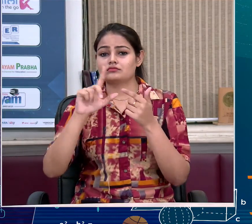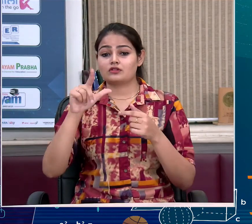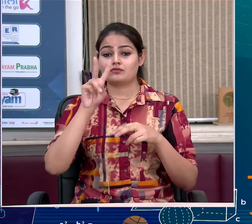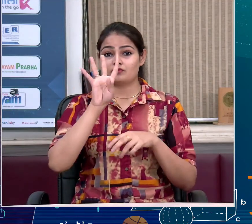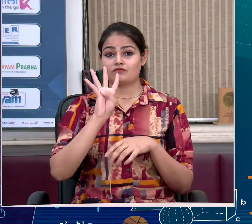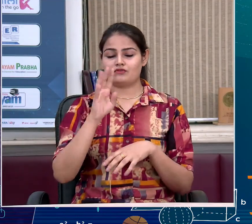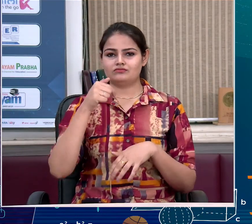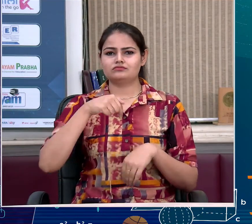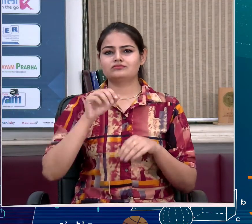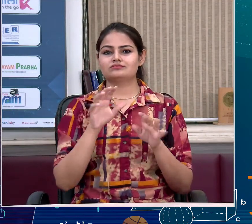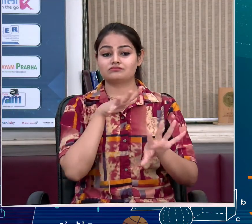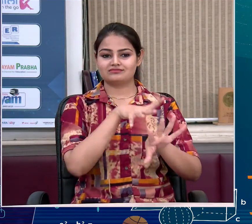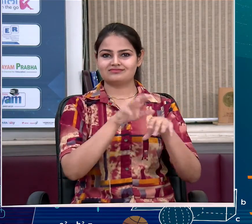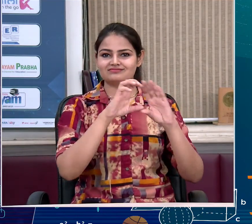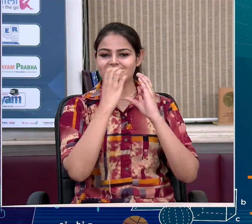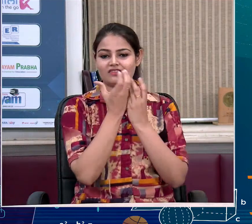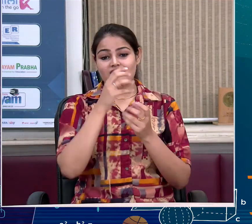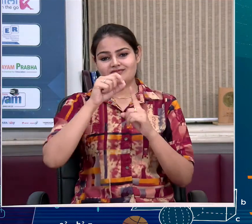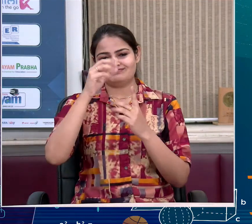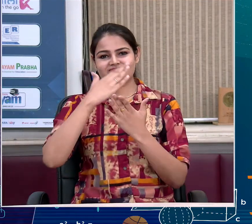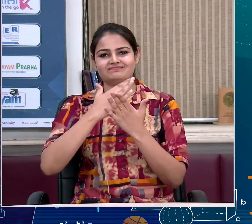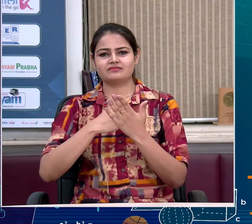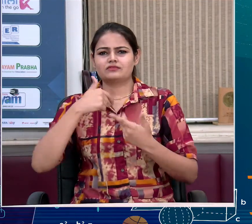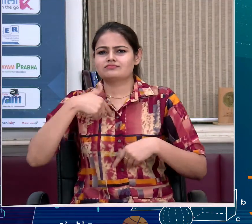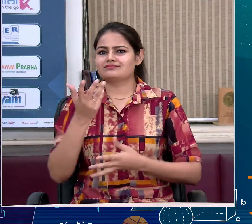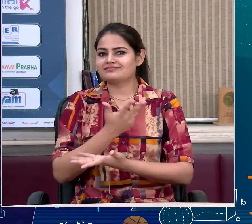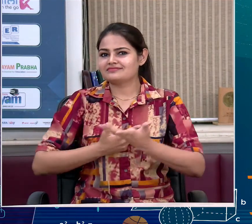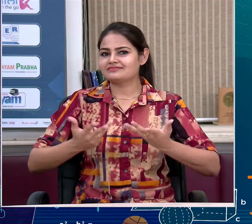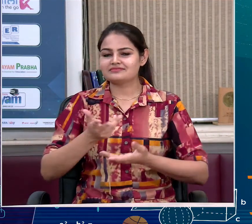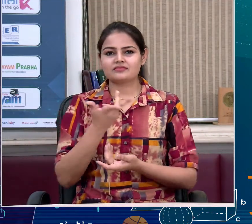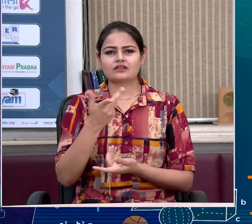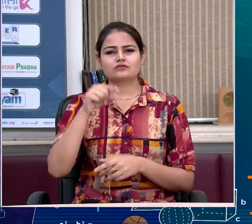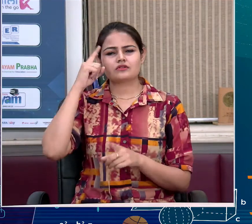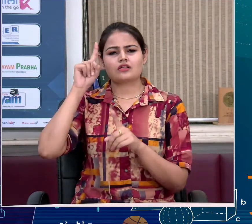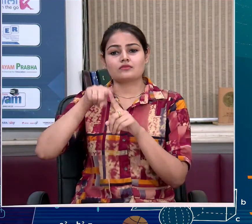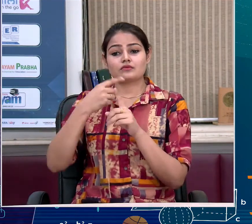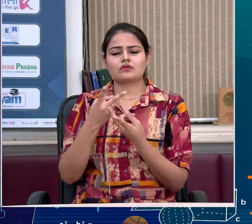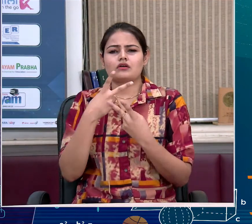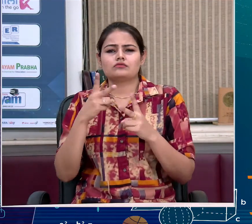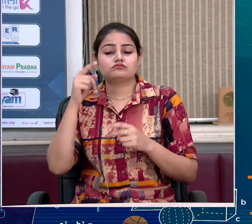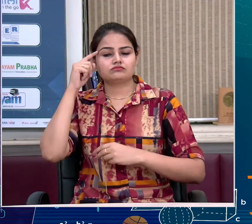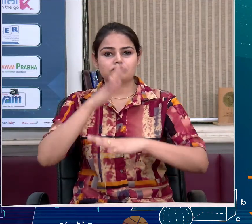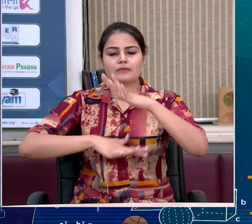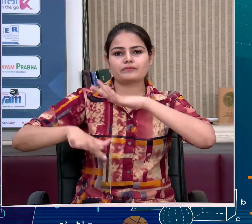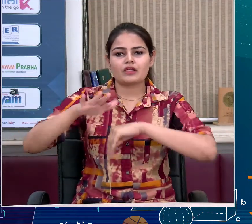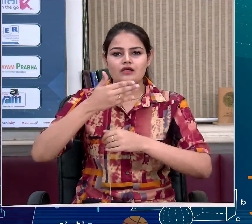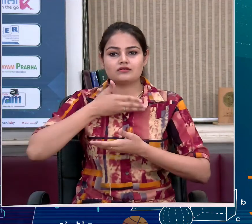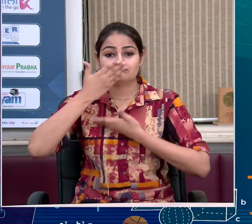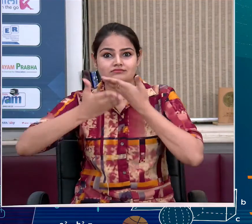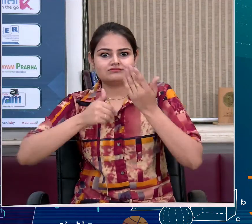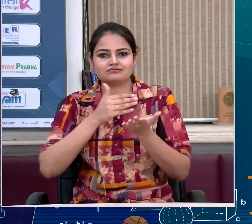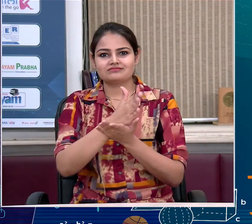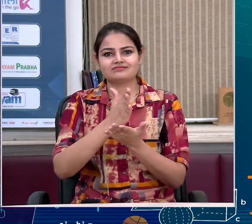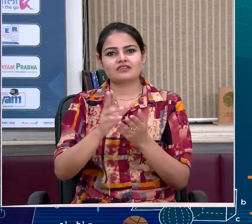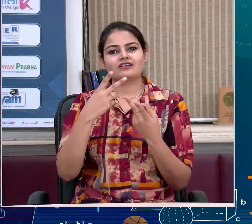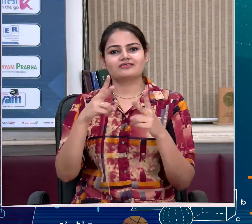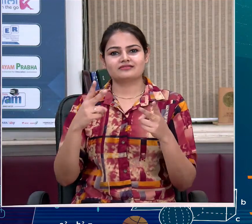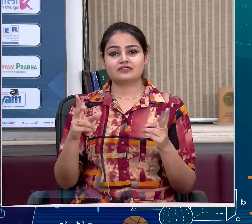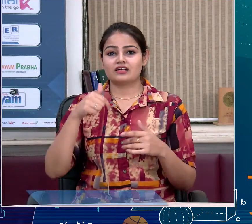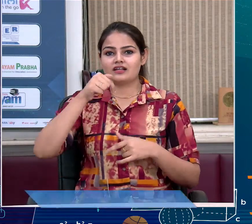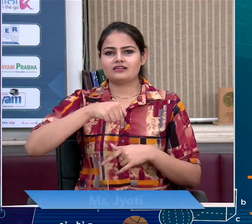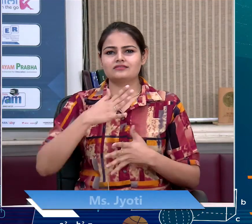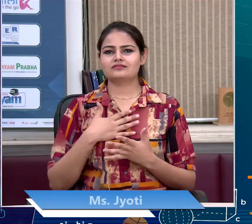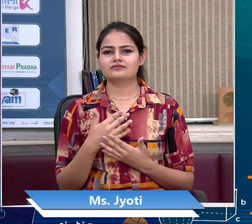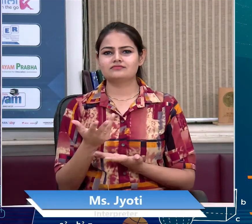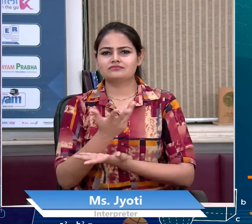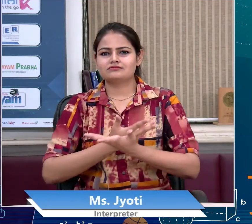inclusive classroom session where we discuss with our experts various strategies on daily basis for all you all. And today we will